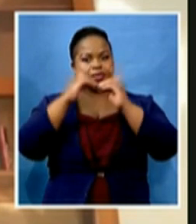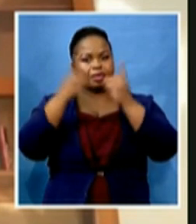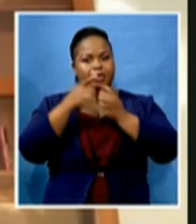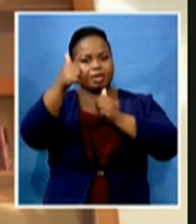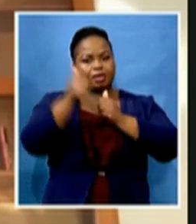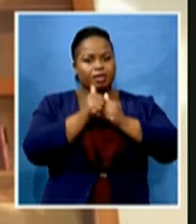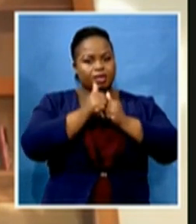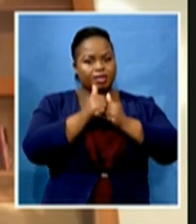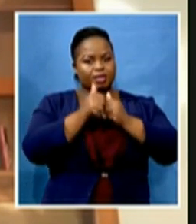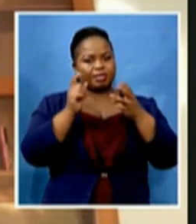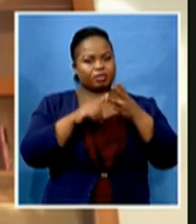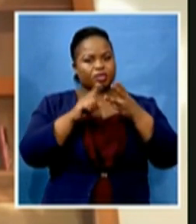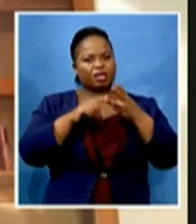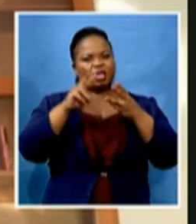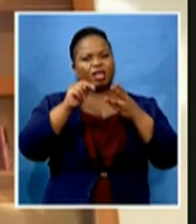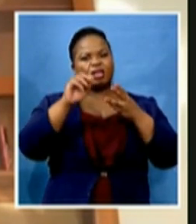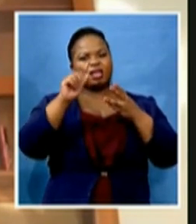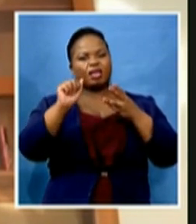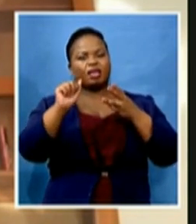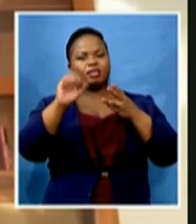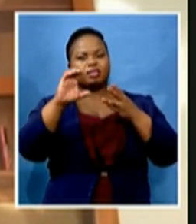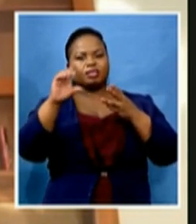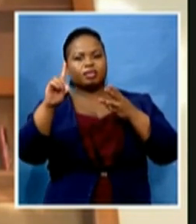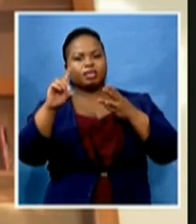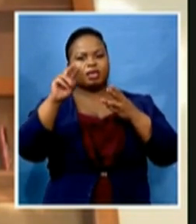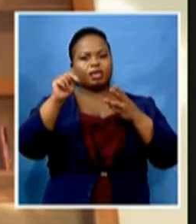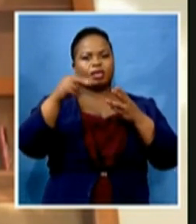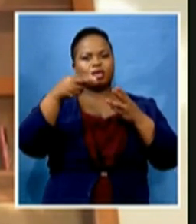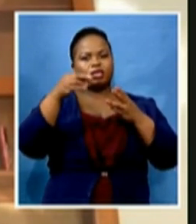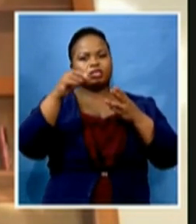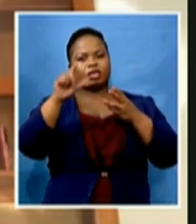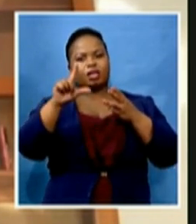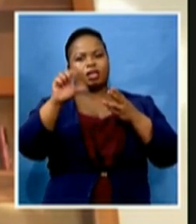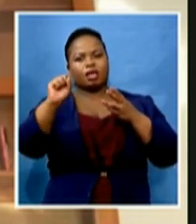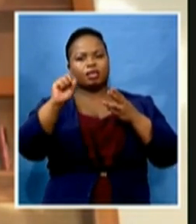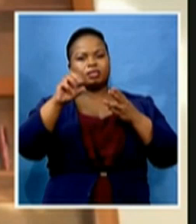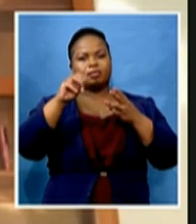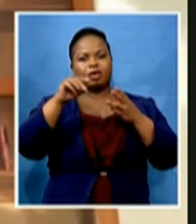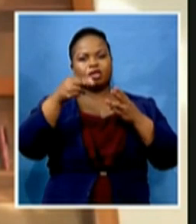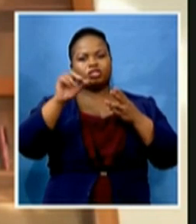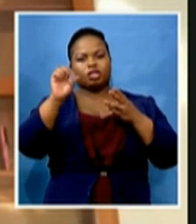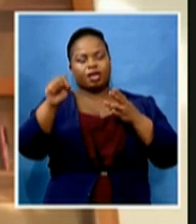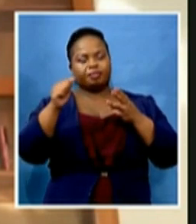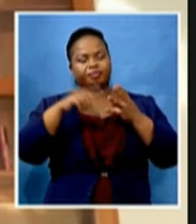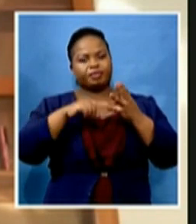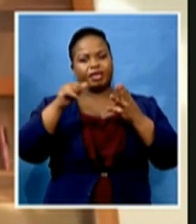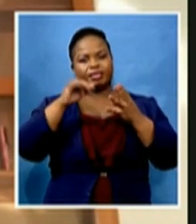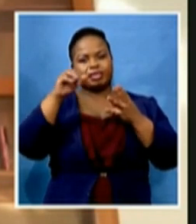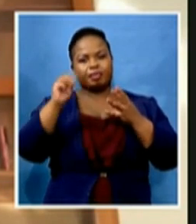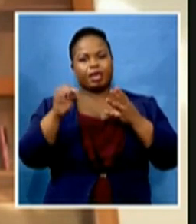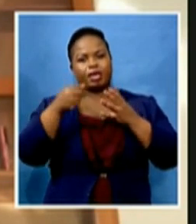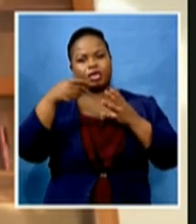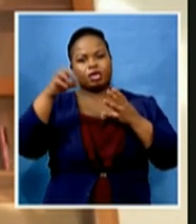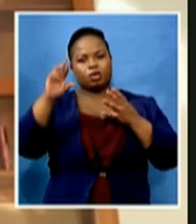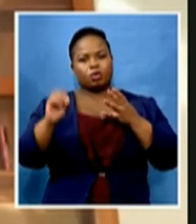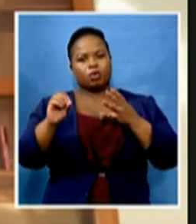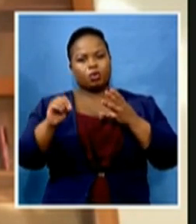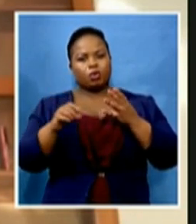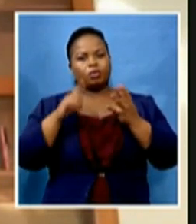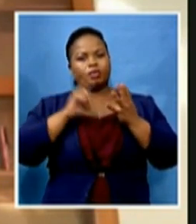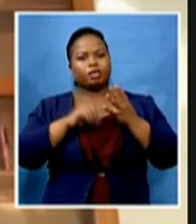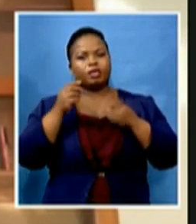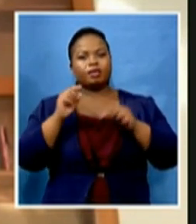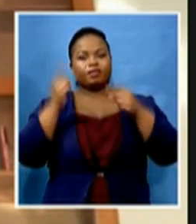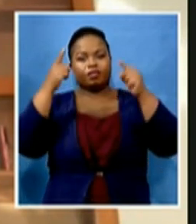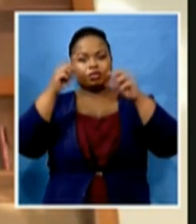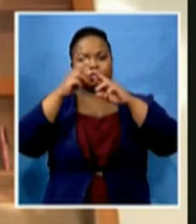NHLS, Marsha, Sasima, Hero, and Wits University, Cape Town, and Stellenbosch University.